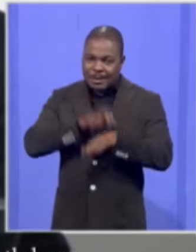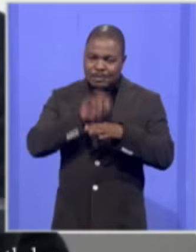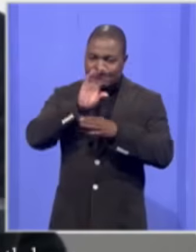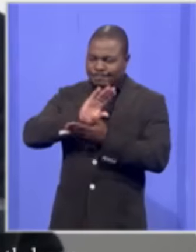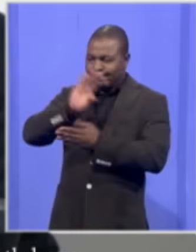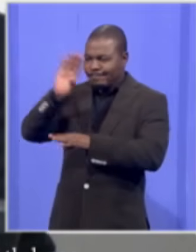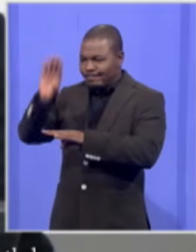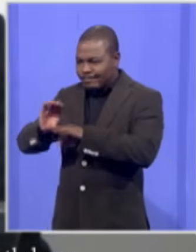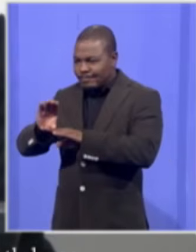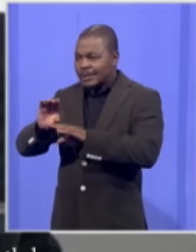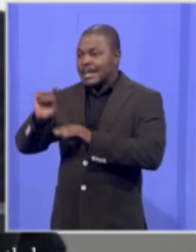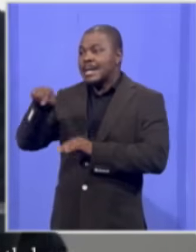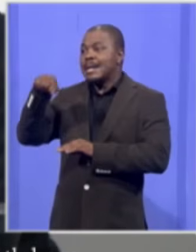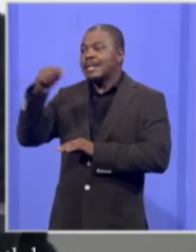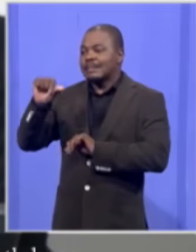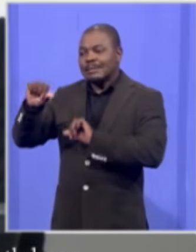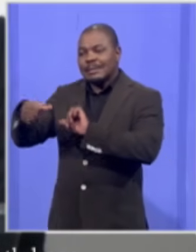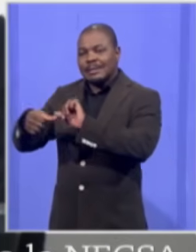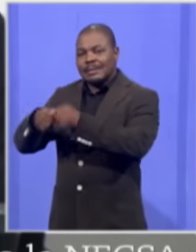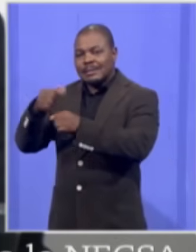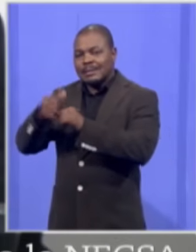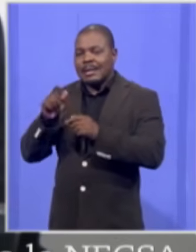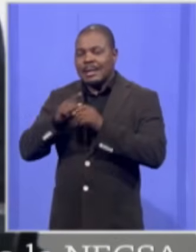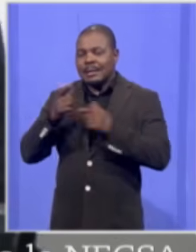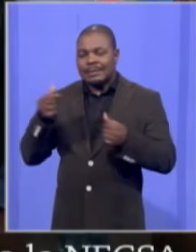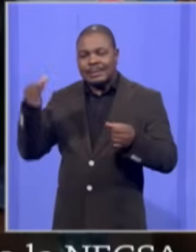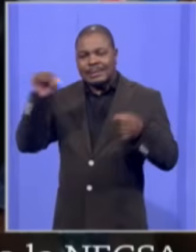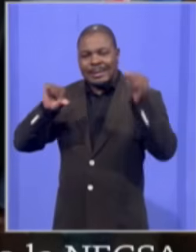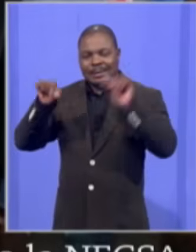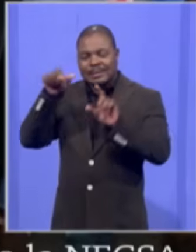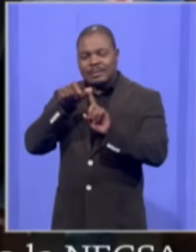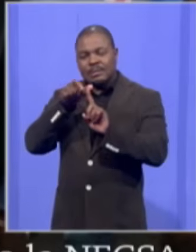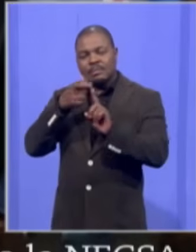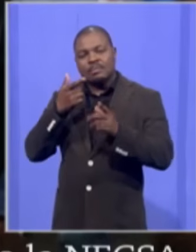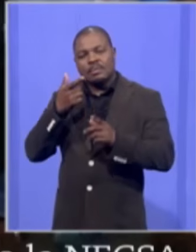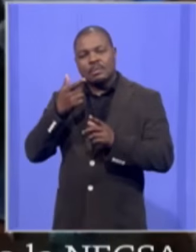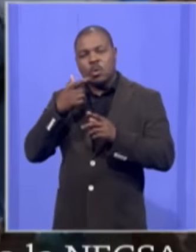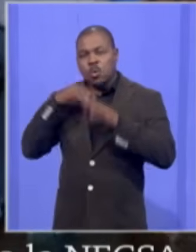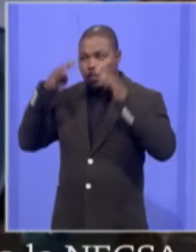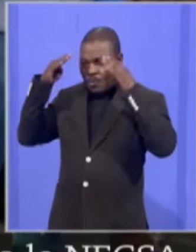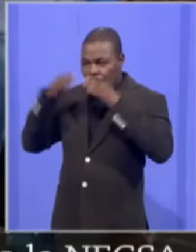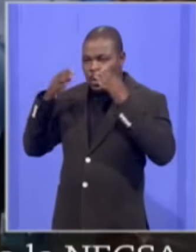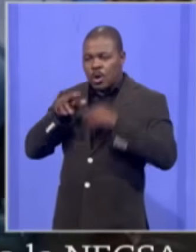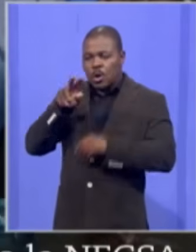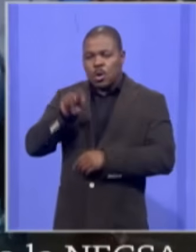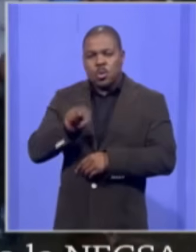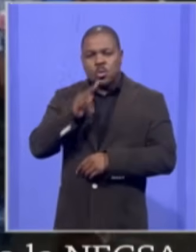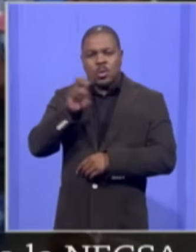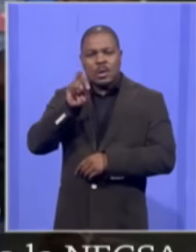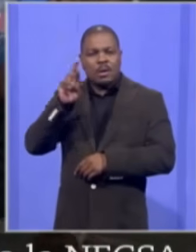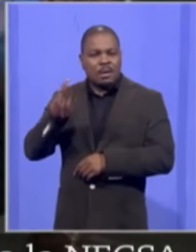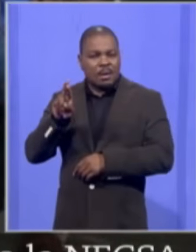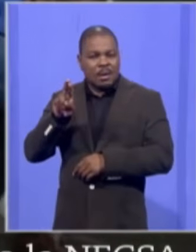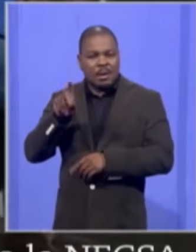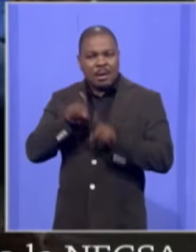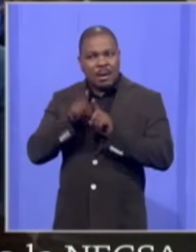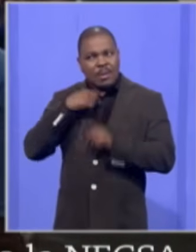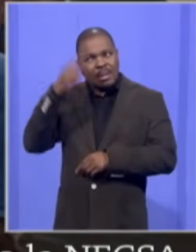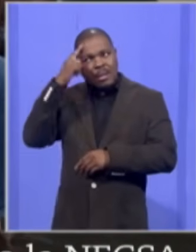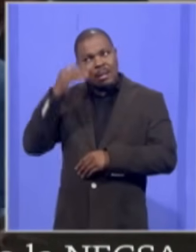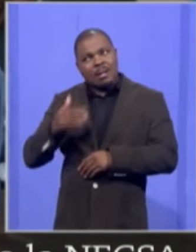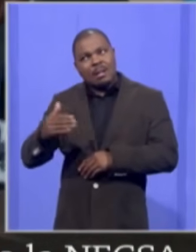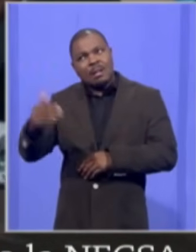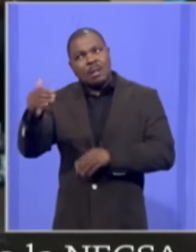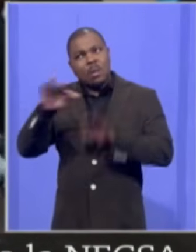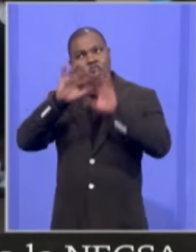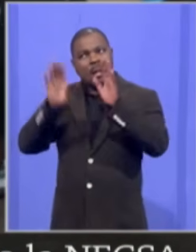next generation, the next cohort of nuclear scientists. So if you come to think of how the world will develop, countries